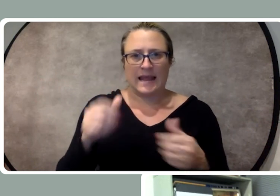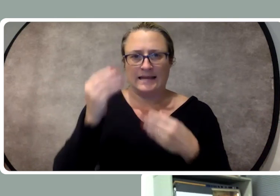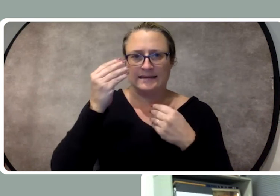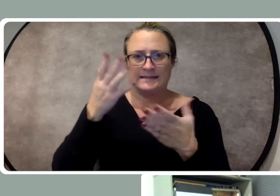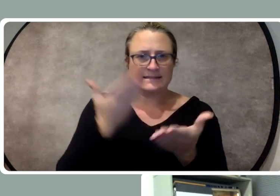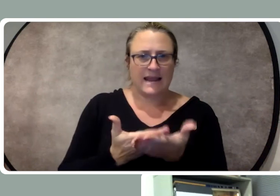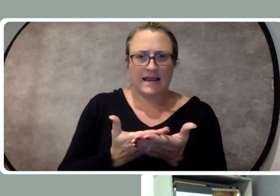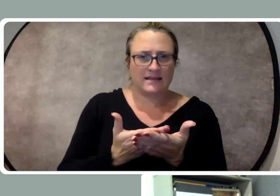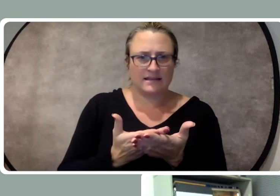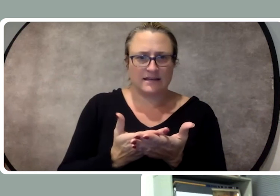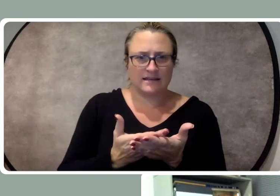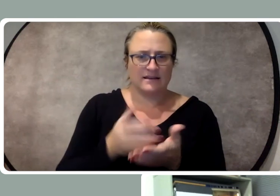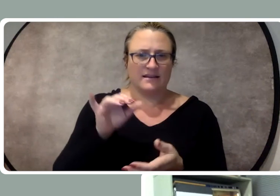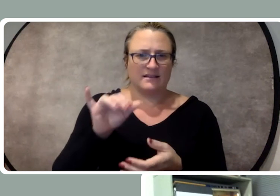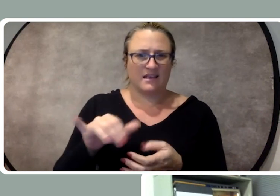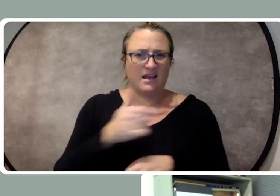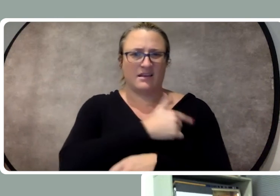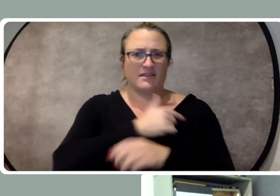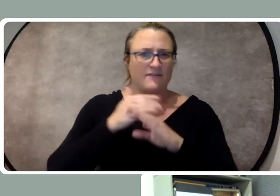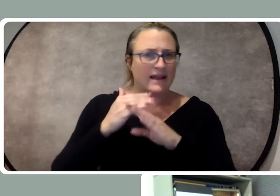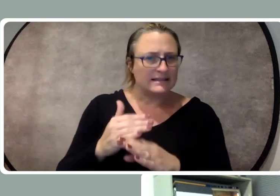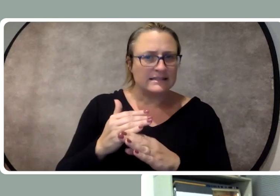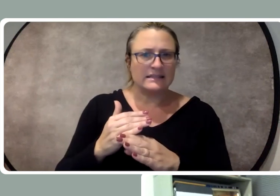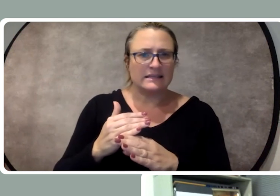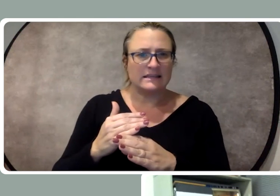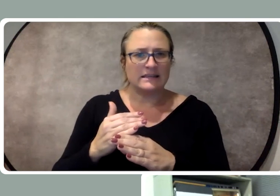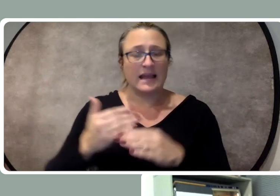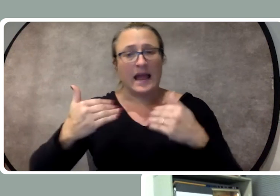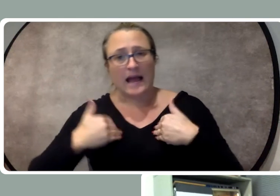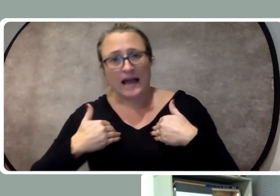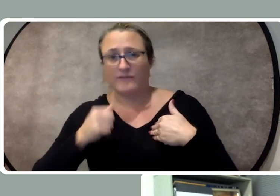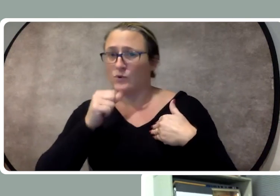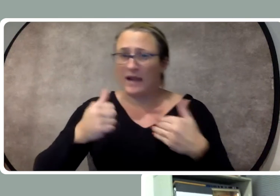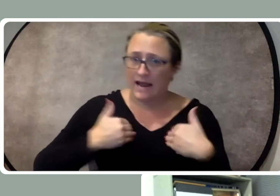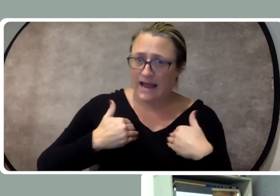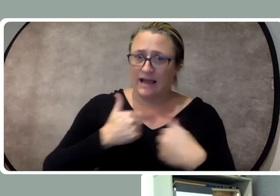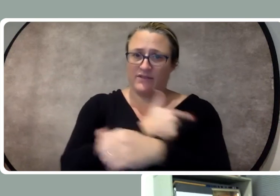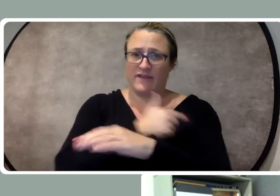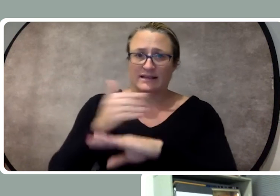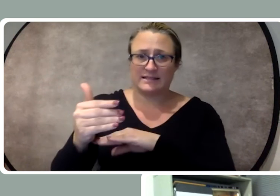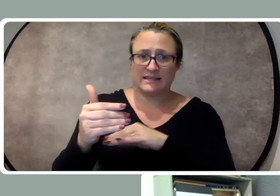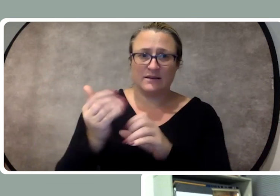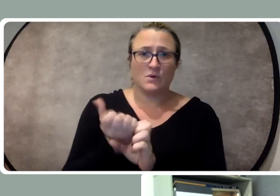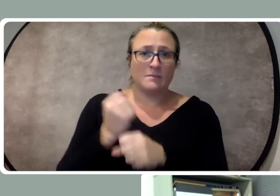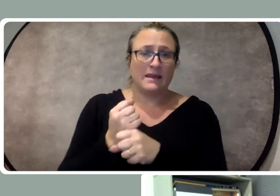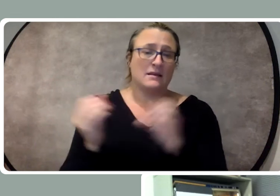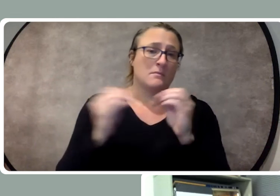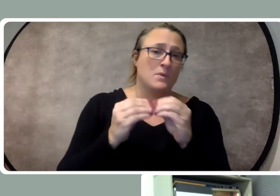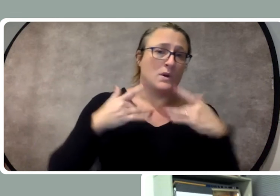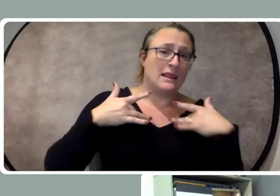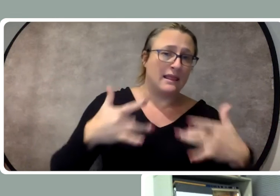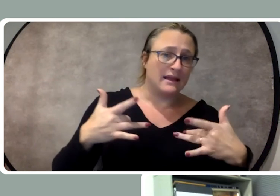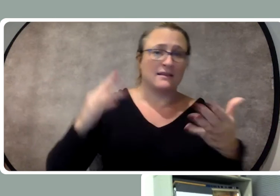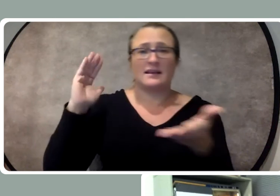suggesting that the vaccine, receipt of the vaccine or lack thereof, will make a woman more, prone